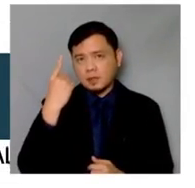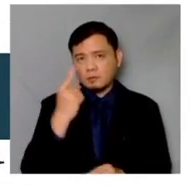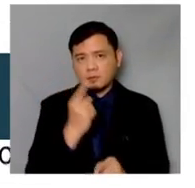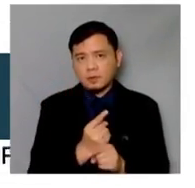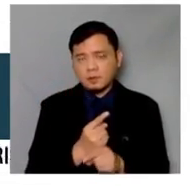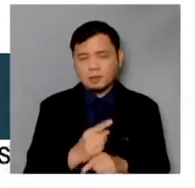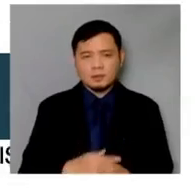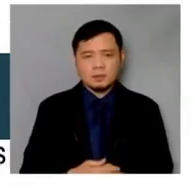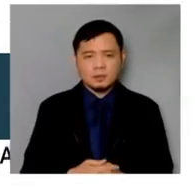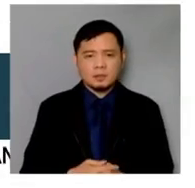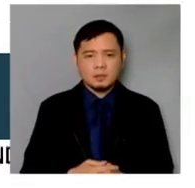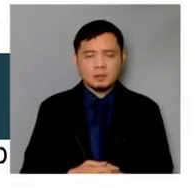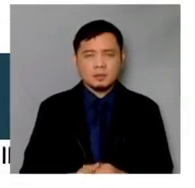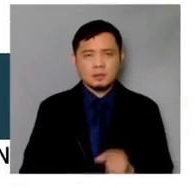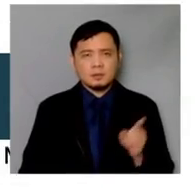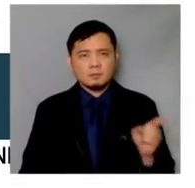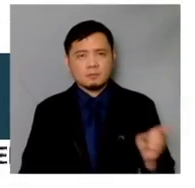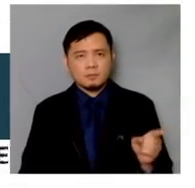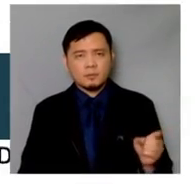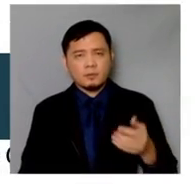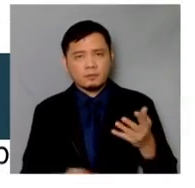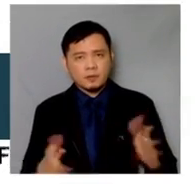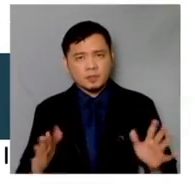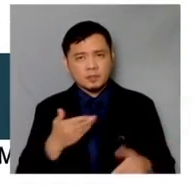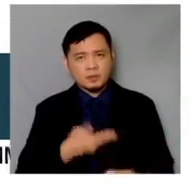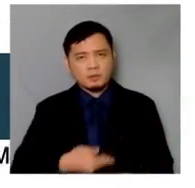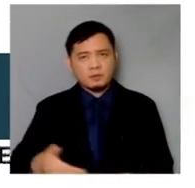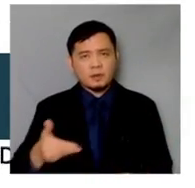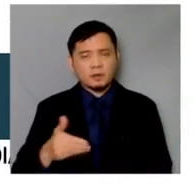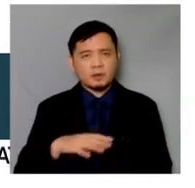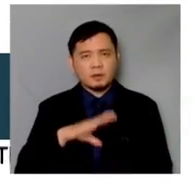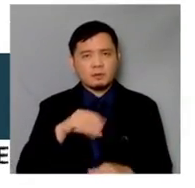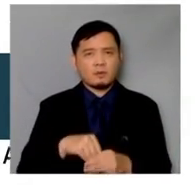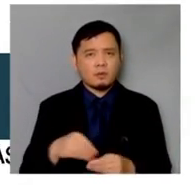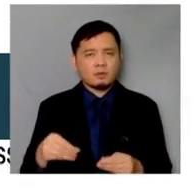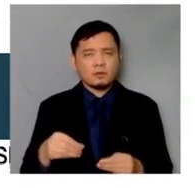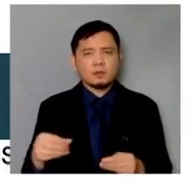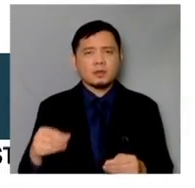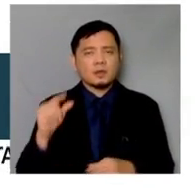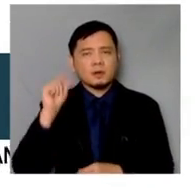he was invited to become a state witness in order